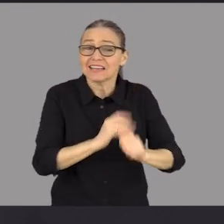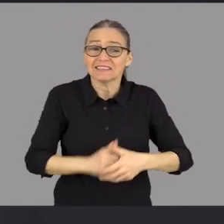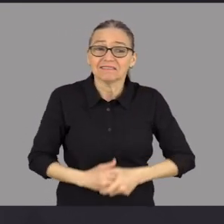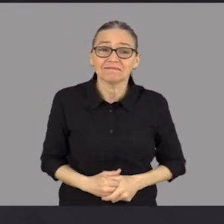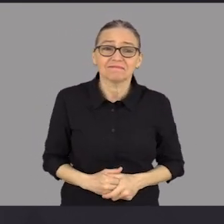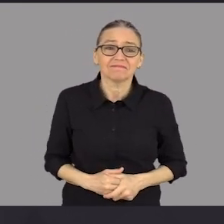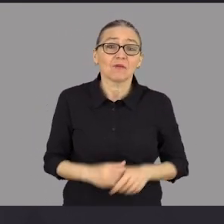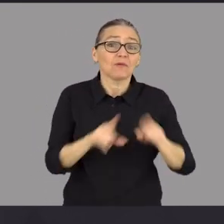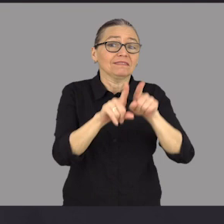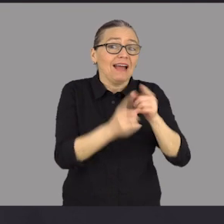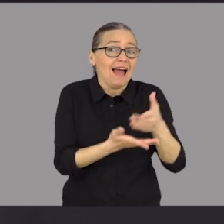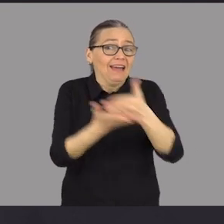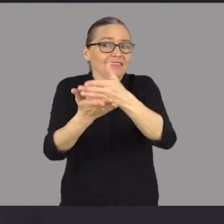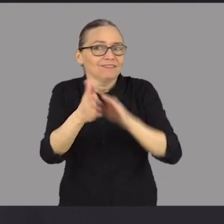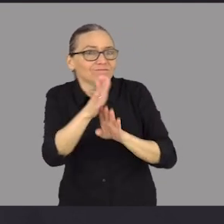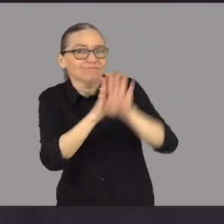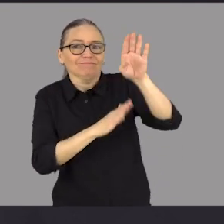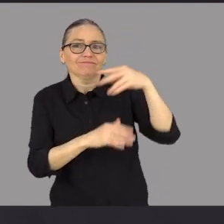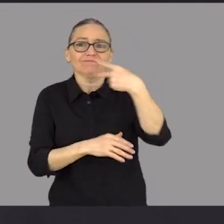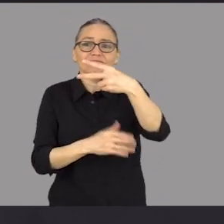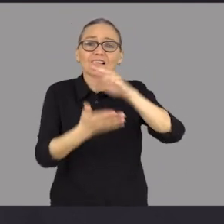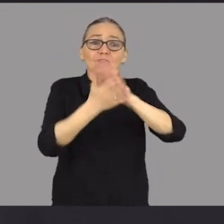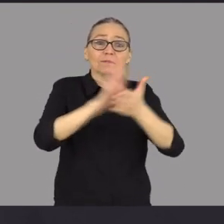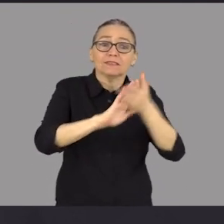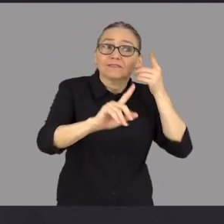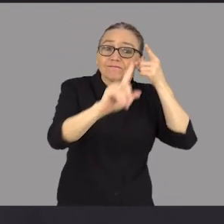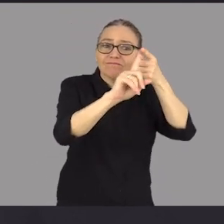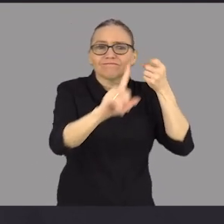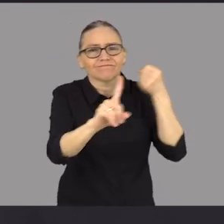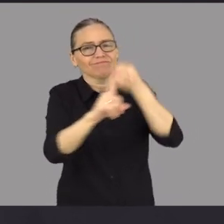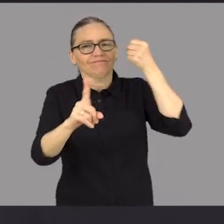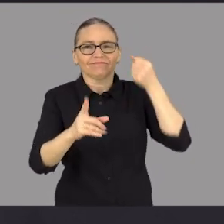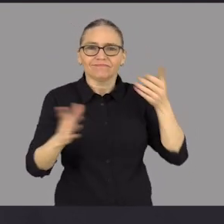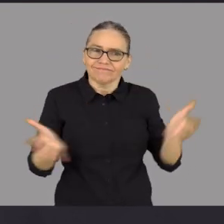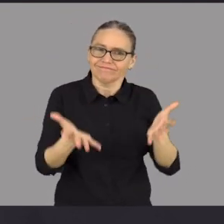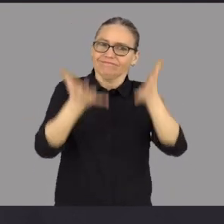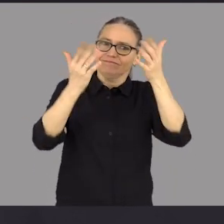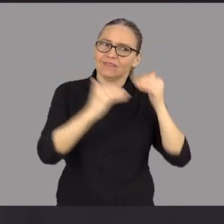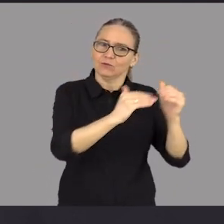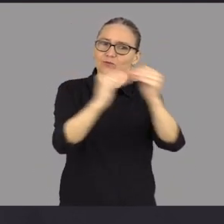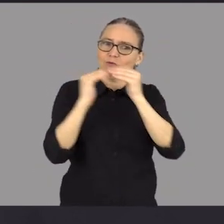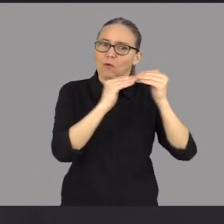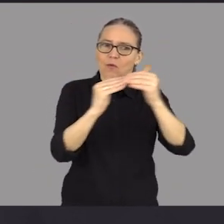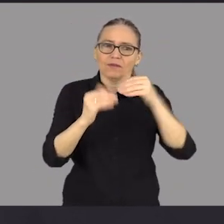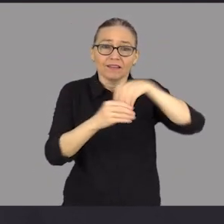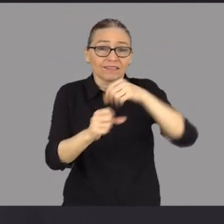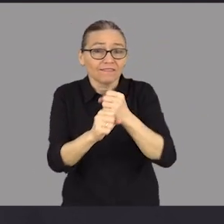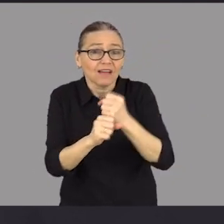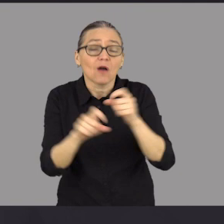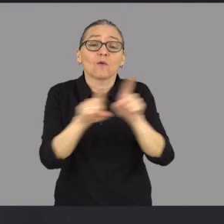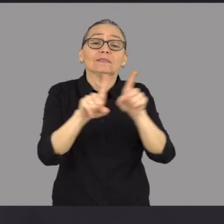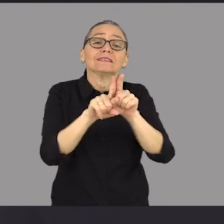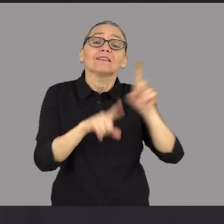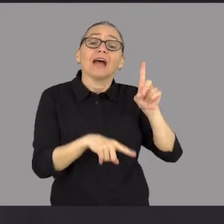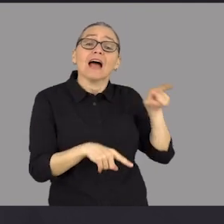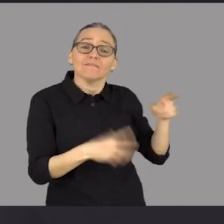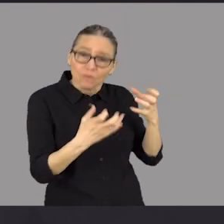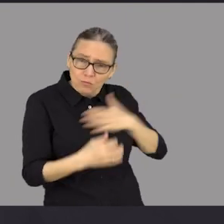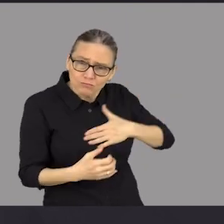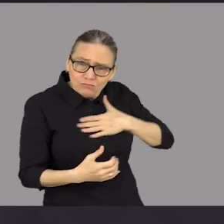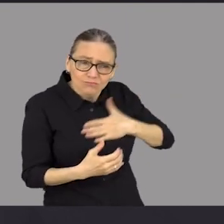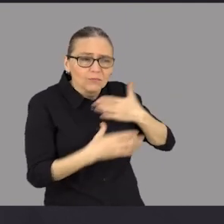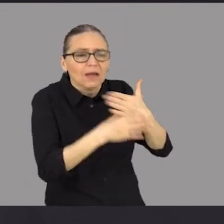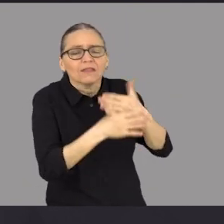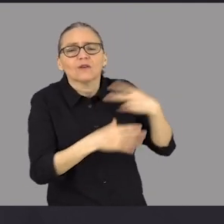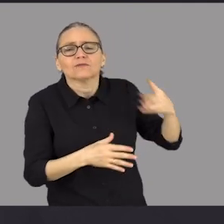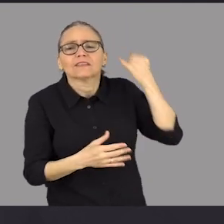lot of time during recruitment. It can improve your chances of hiring skilled employees while also helping